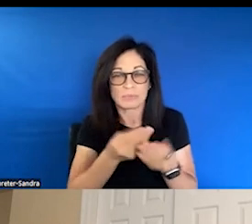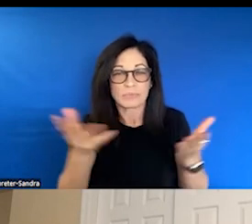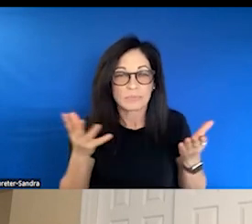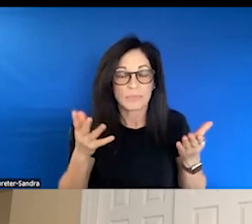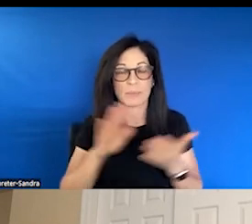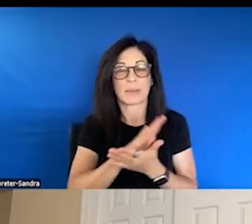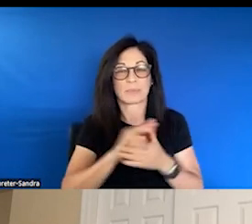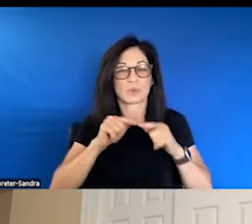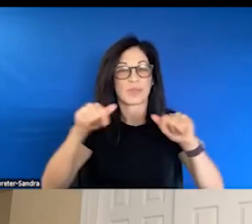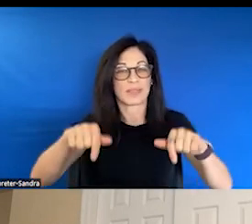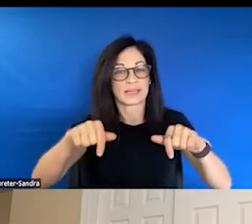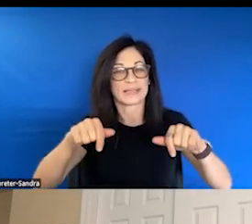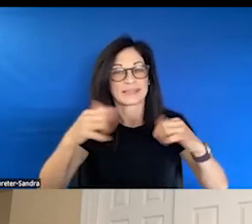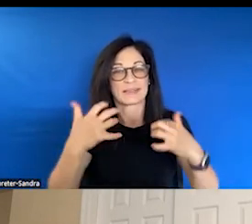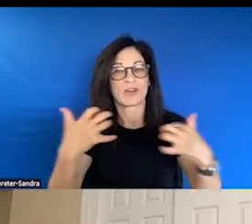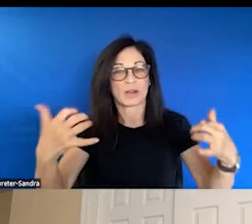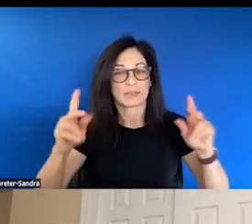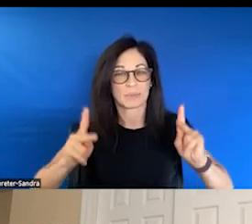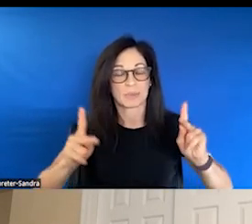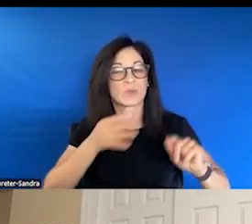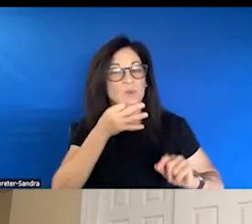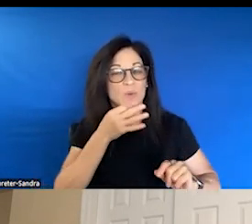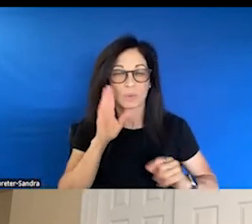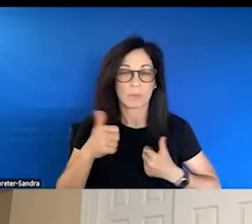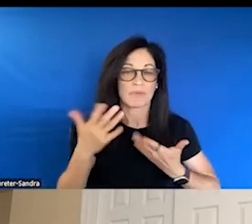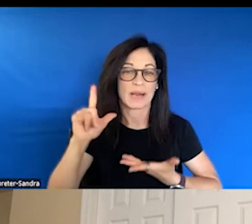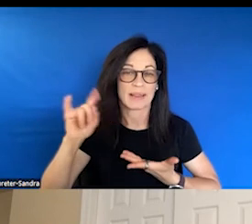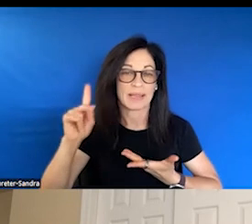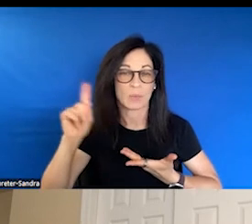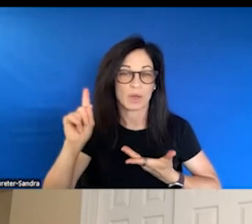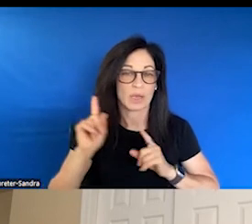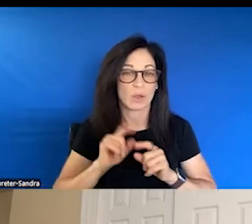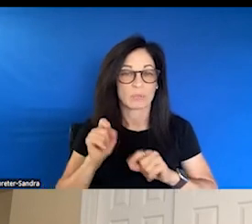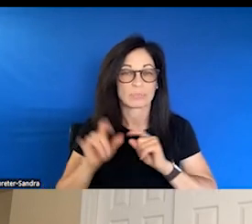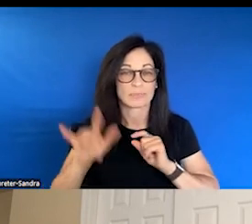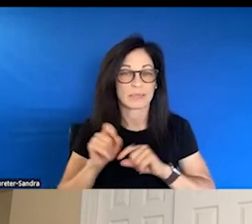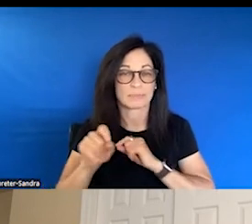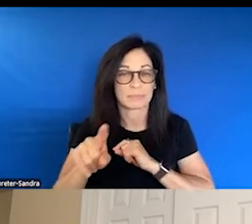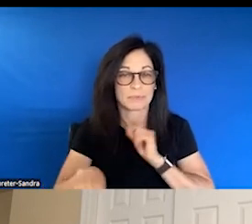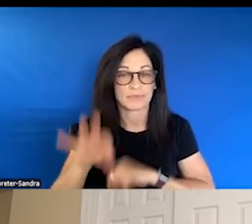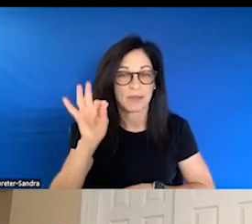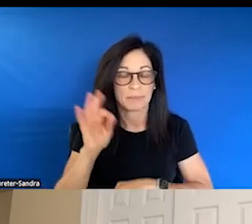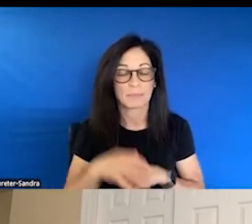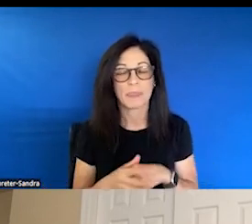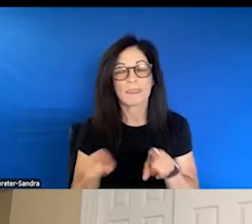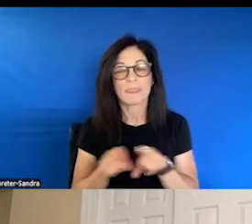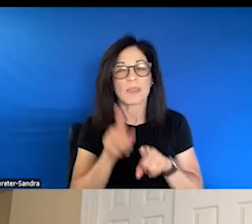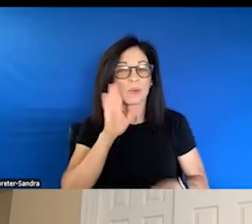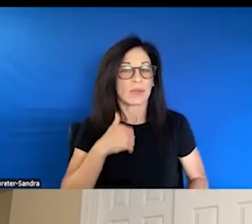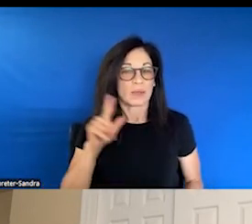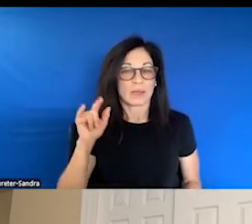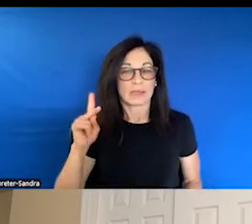audience fairly soon. We'll give you links where you can go and get them. Also, we'll have links to our